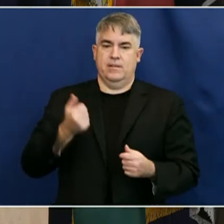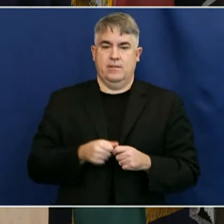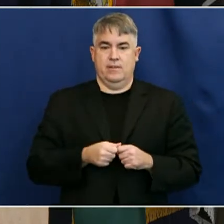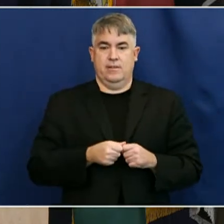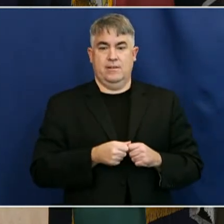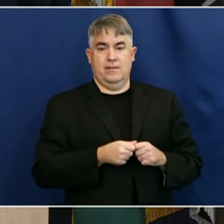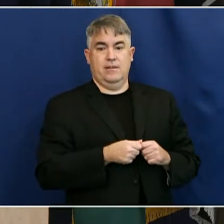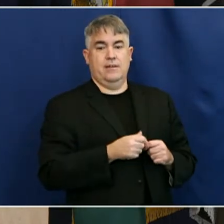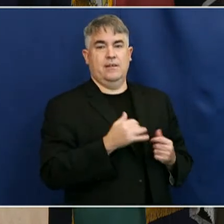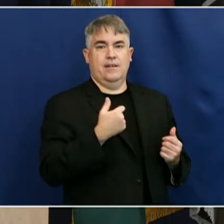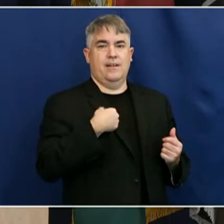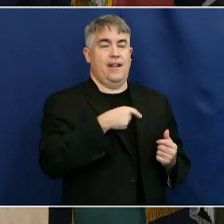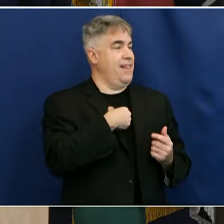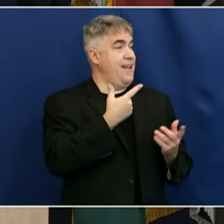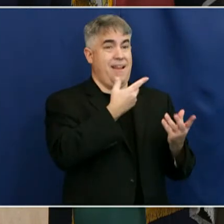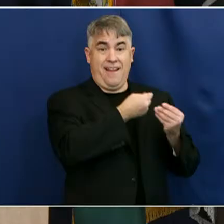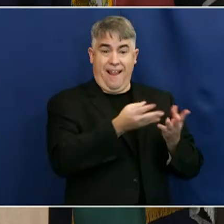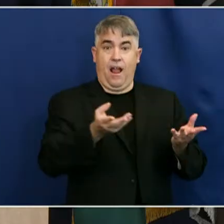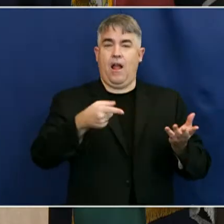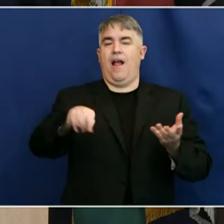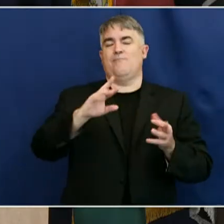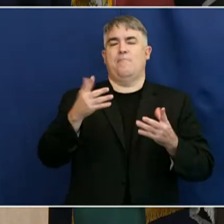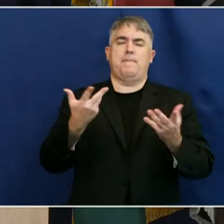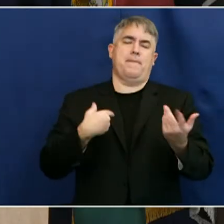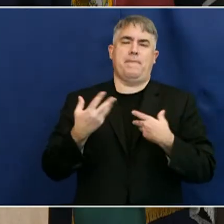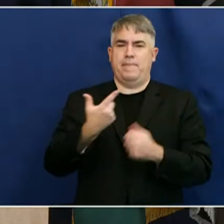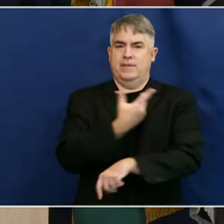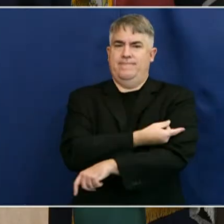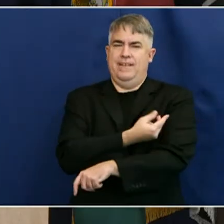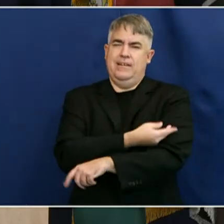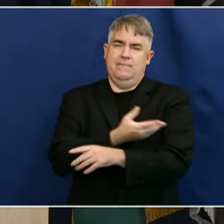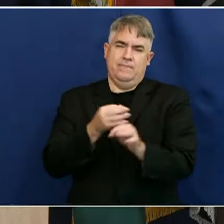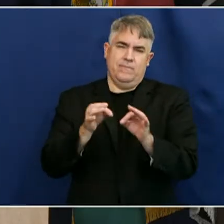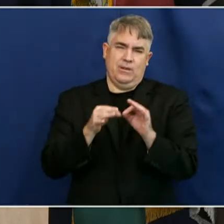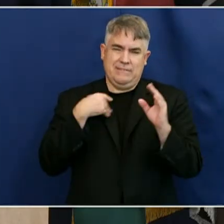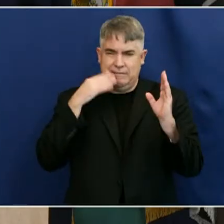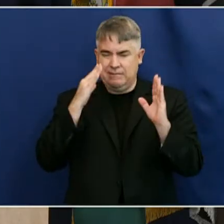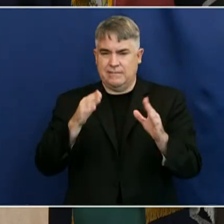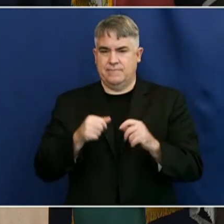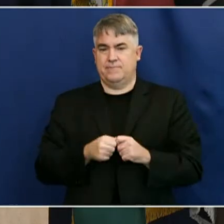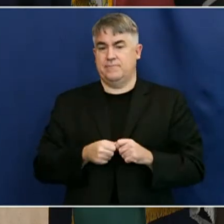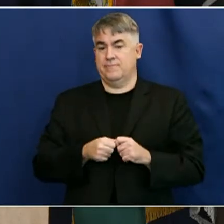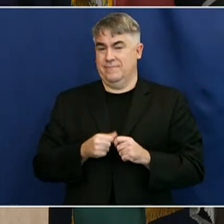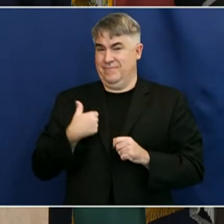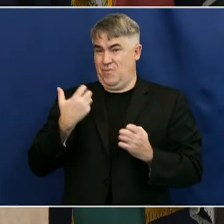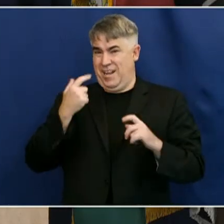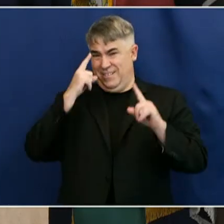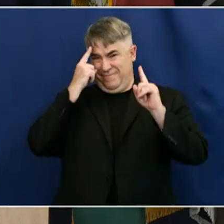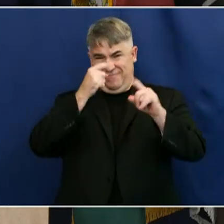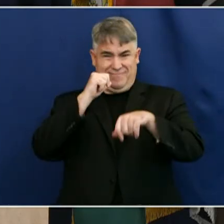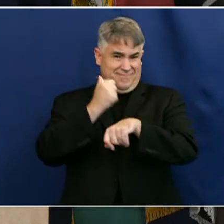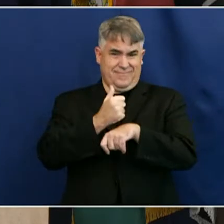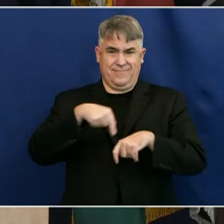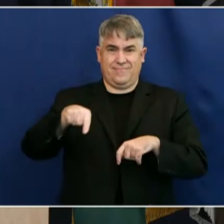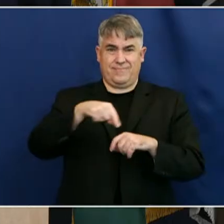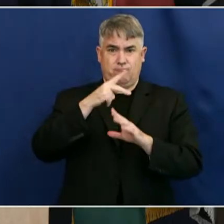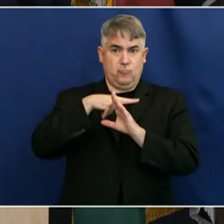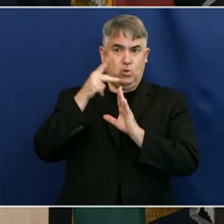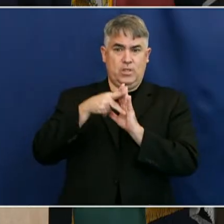we have more vaccines available than we have demand. So this has been an ongoing effort to design this program, prepare this program, launch this